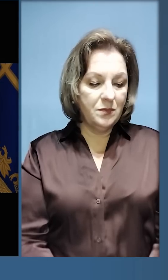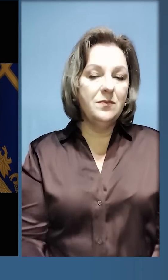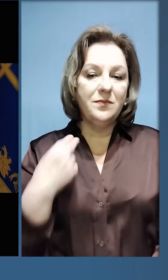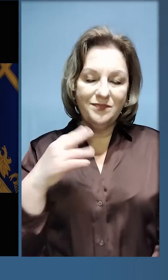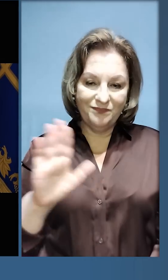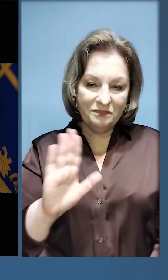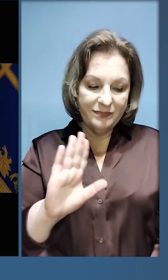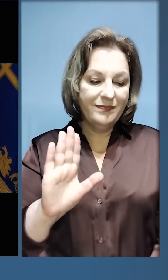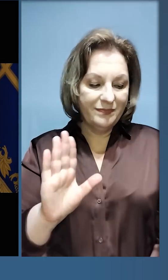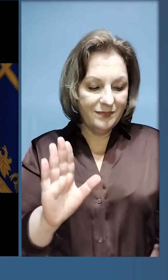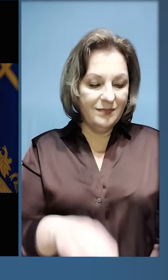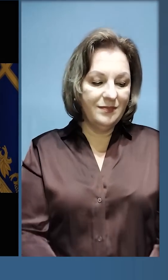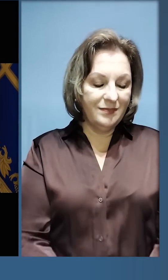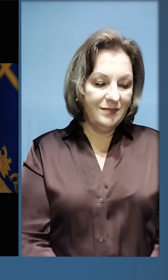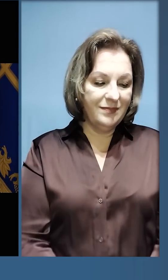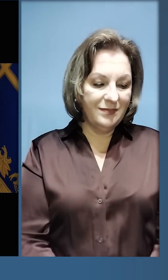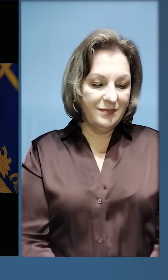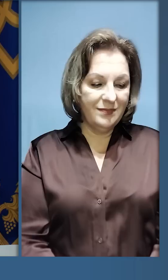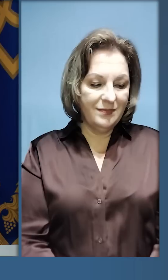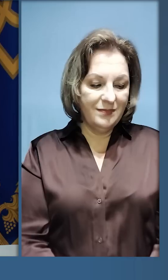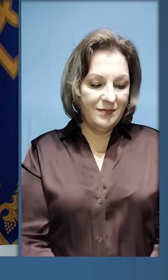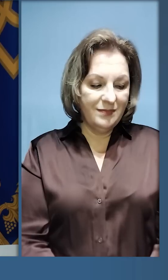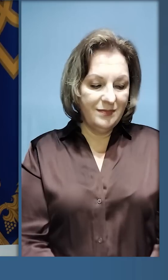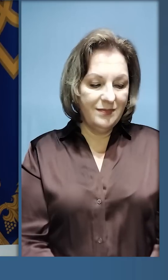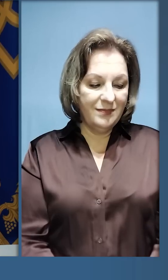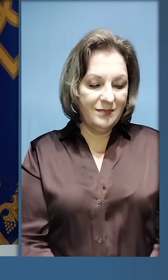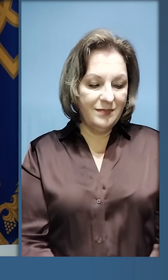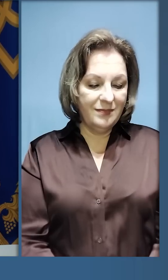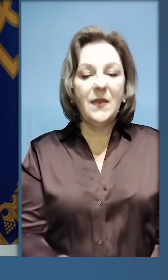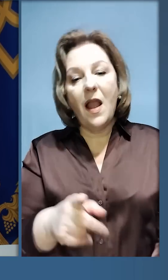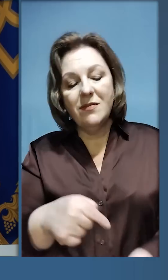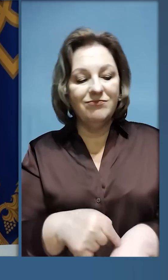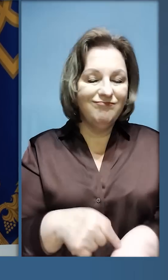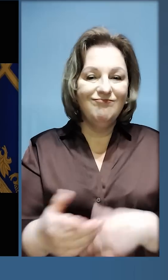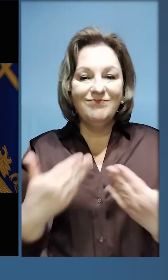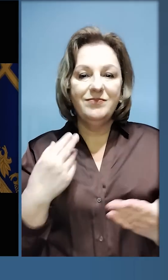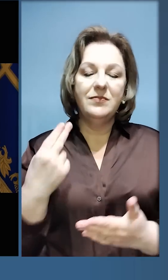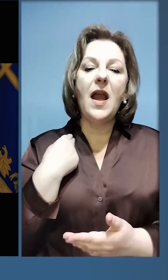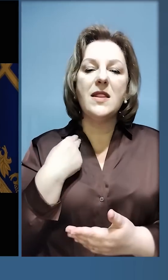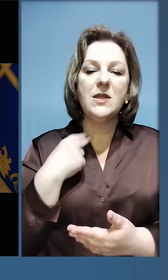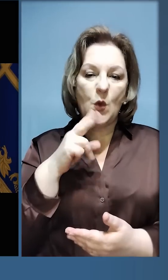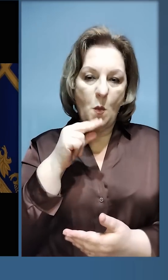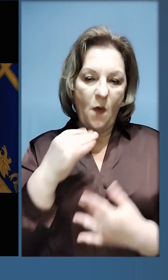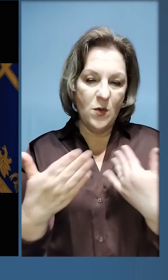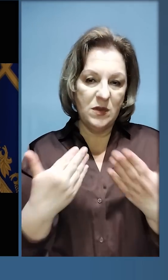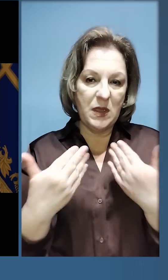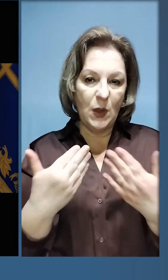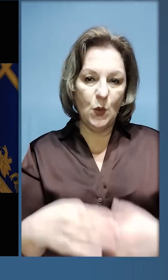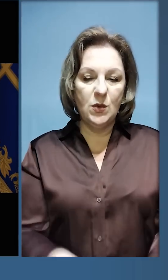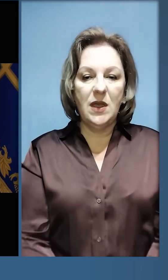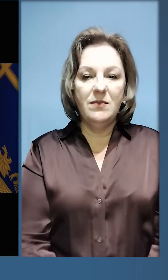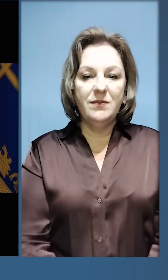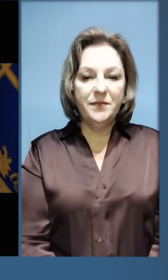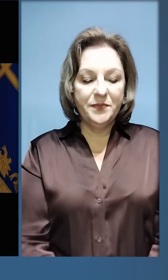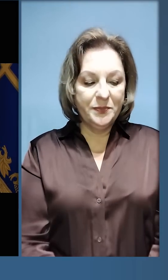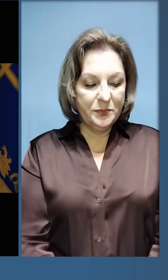David. Hello, good to see you. Nice to see you. How are you? I'm doing quite well, thank you, and thank you for your